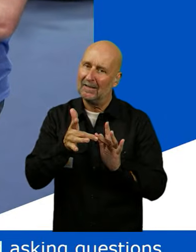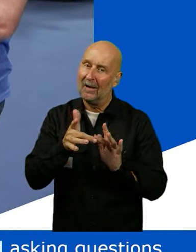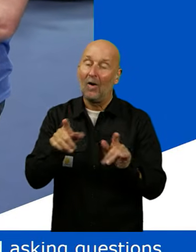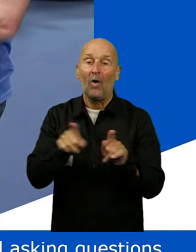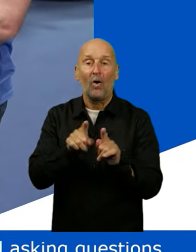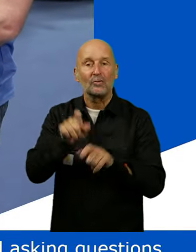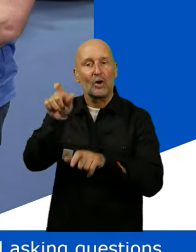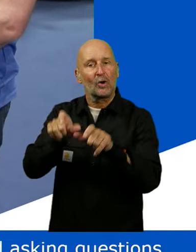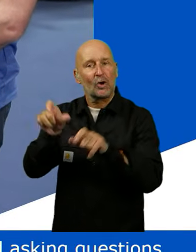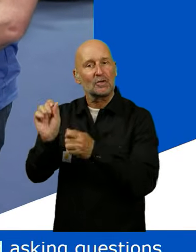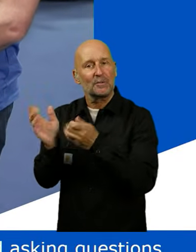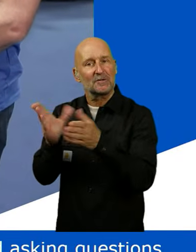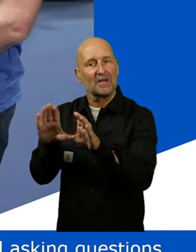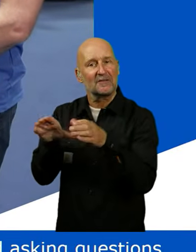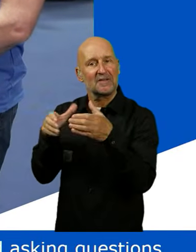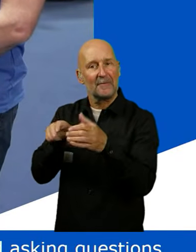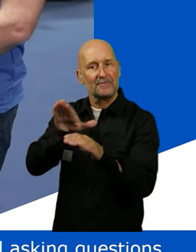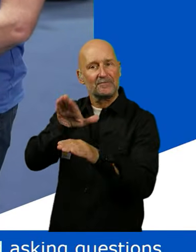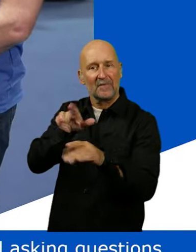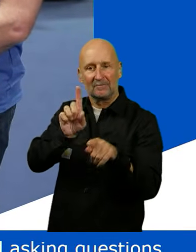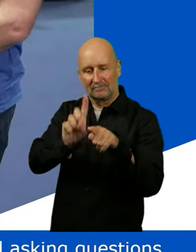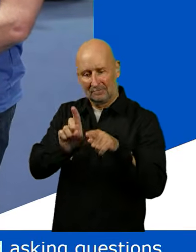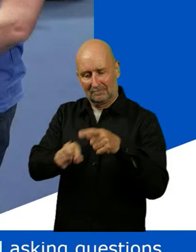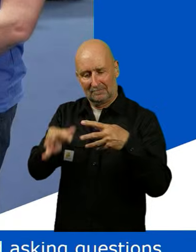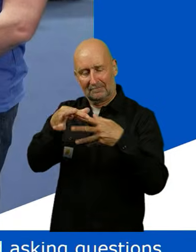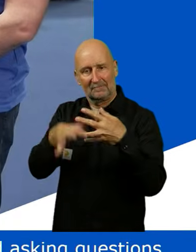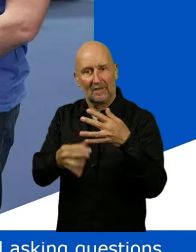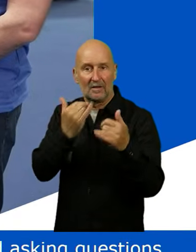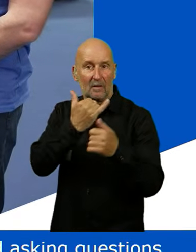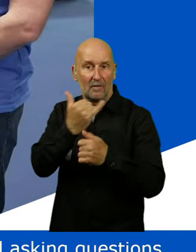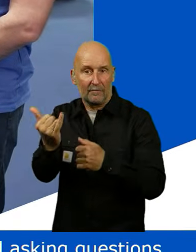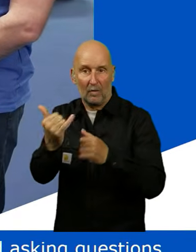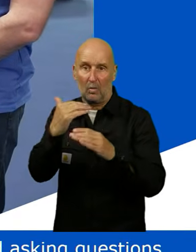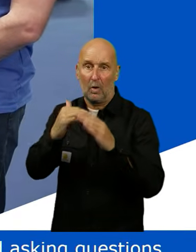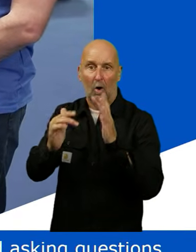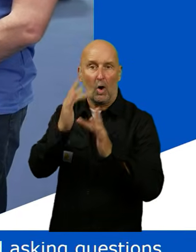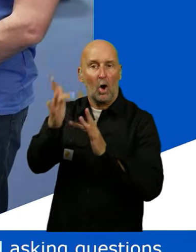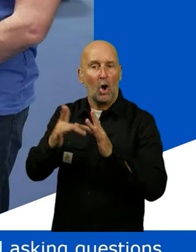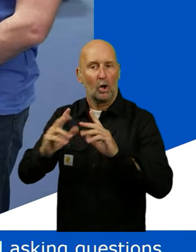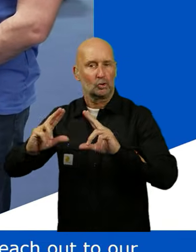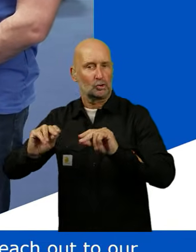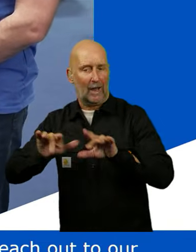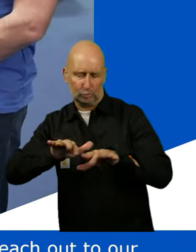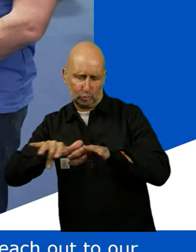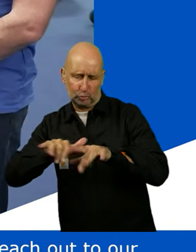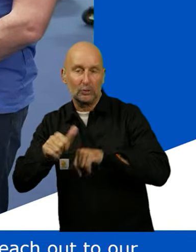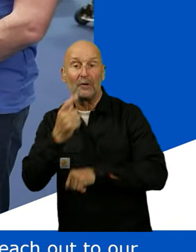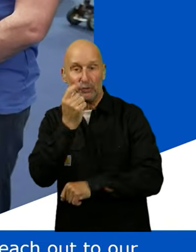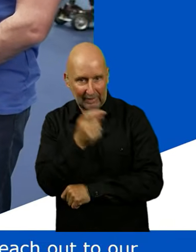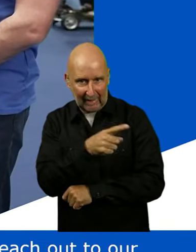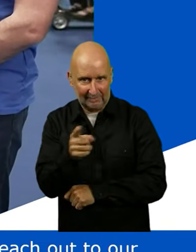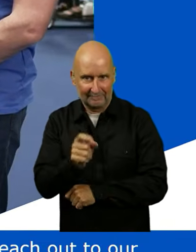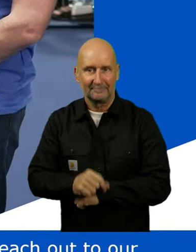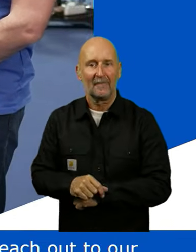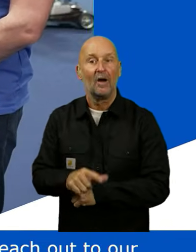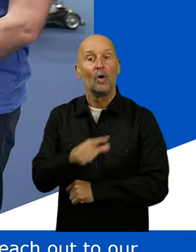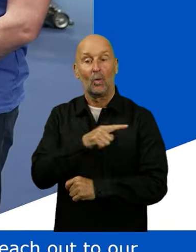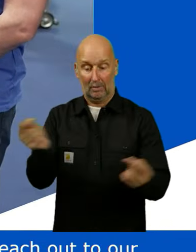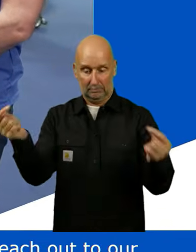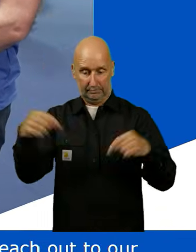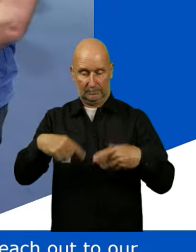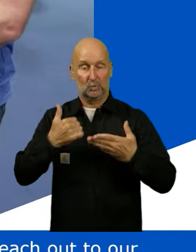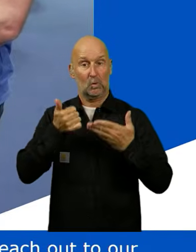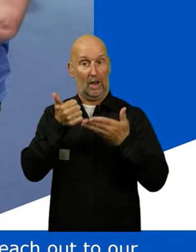our customer service team through the various channels on the phone, via online chat, etc. So always remember that we are here to